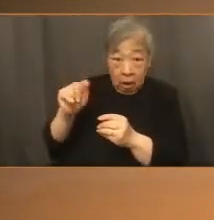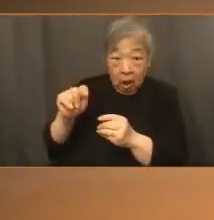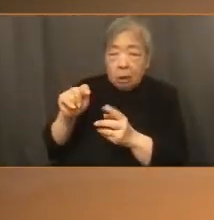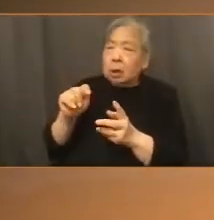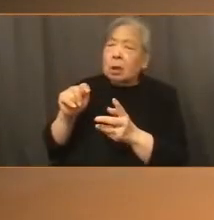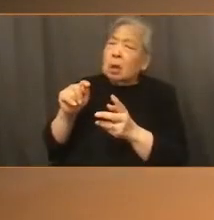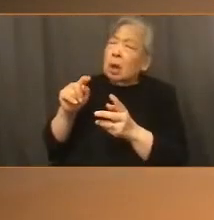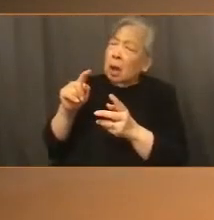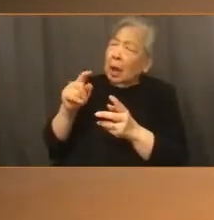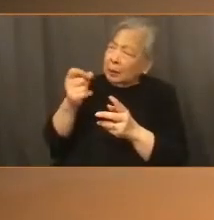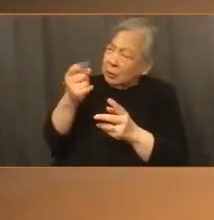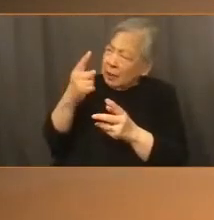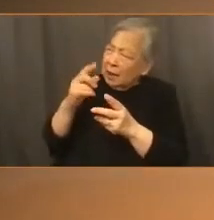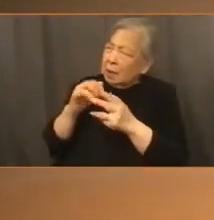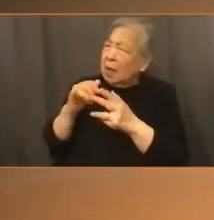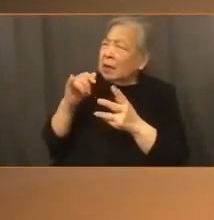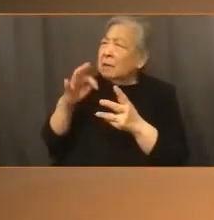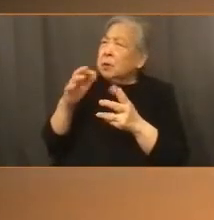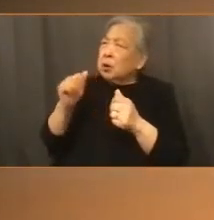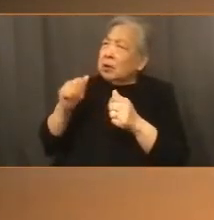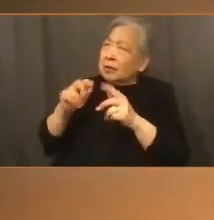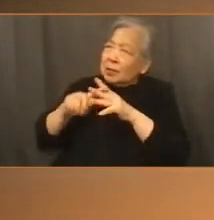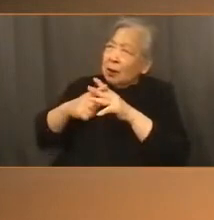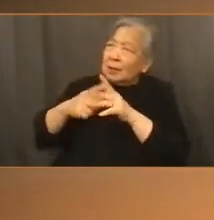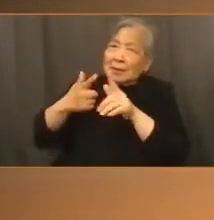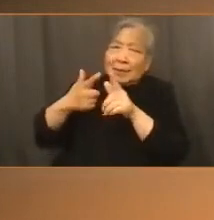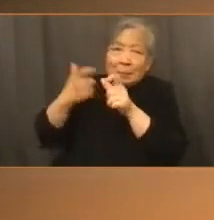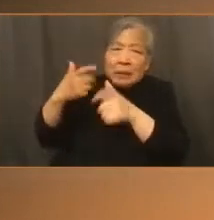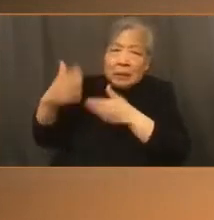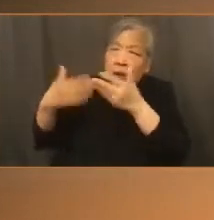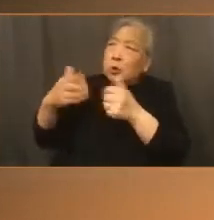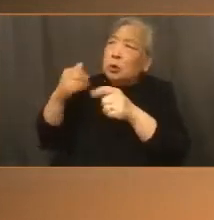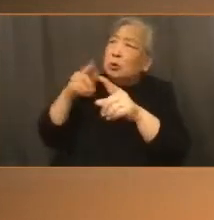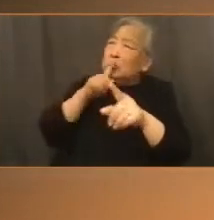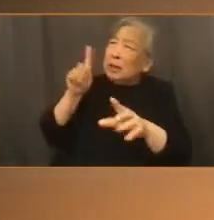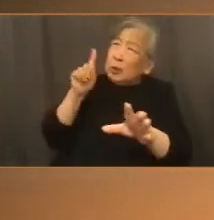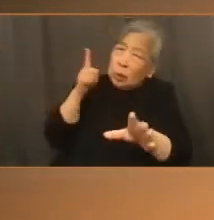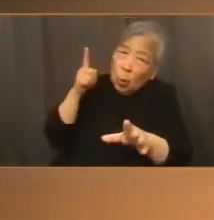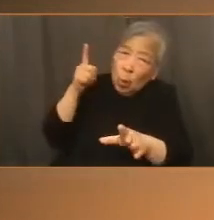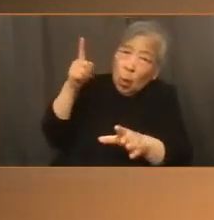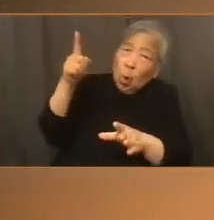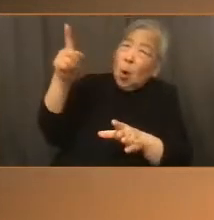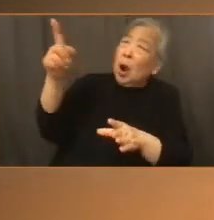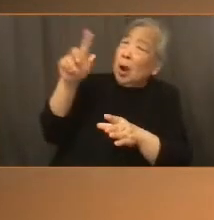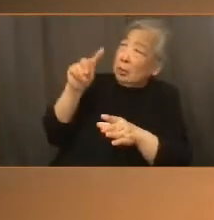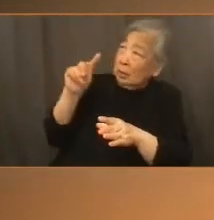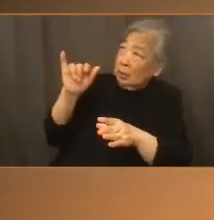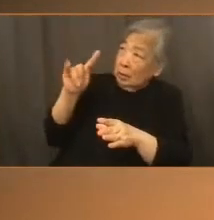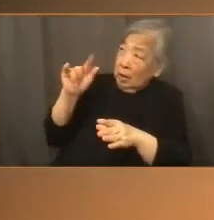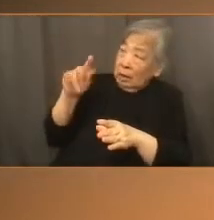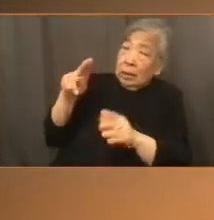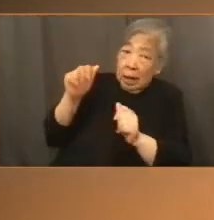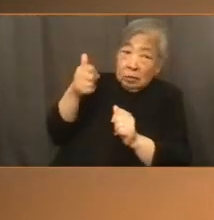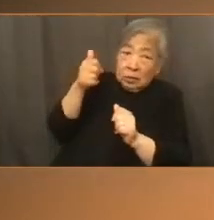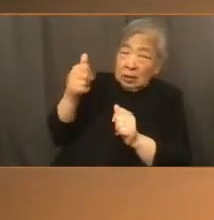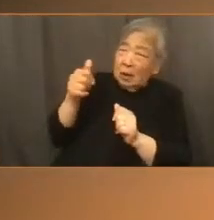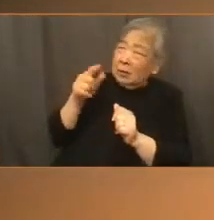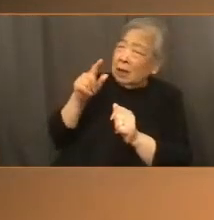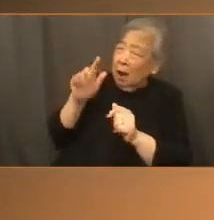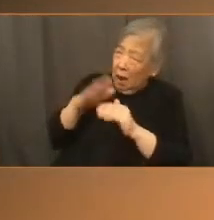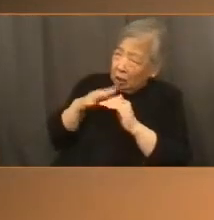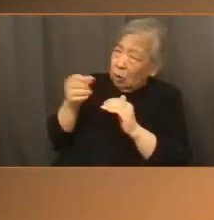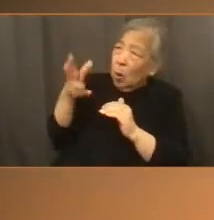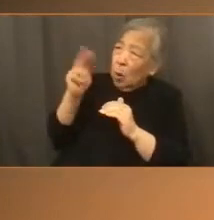some speed going, you could actually soar for quite a bit of time on Titan on your own. So what